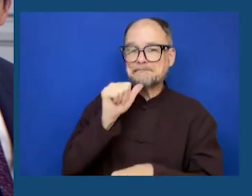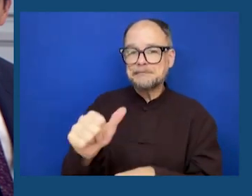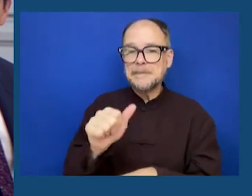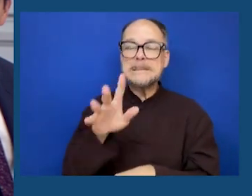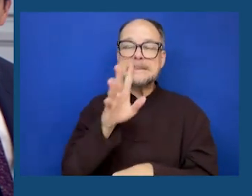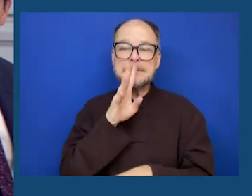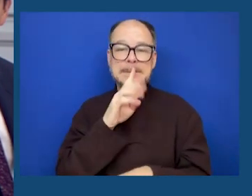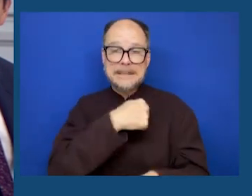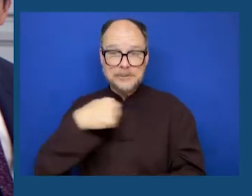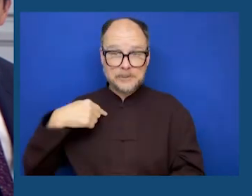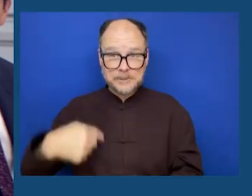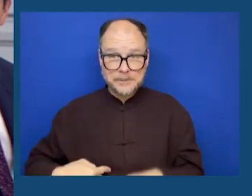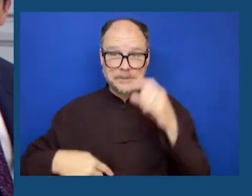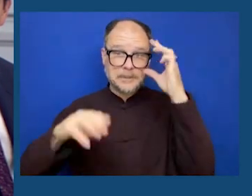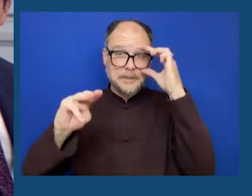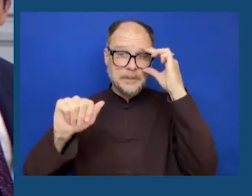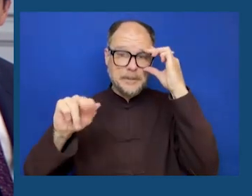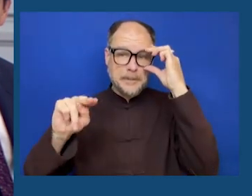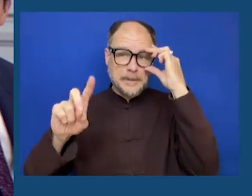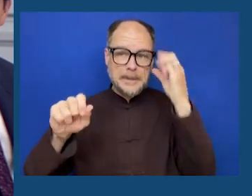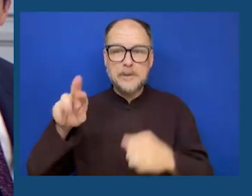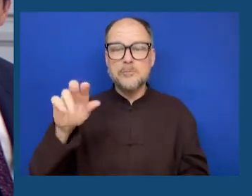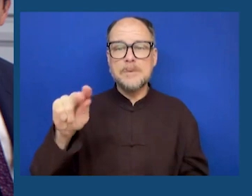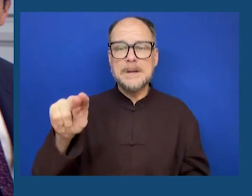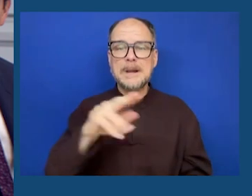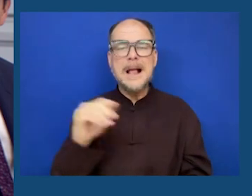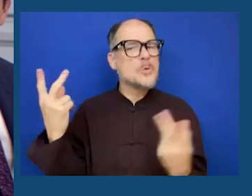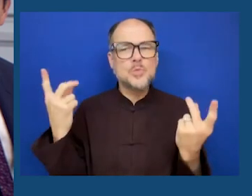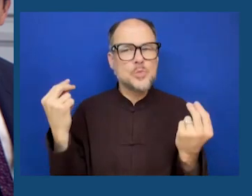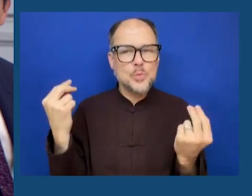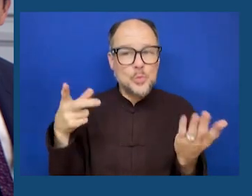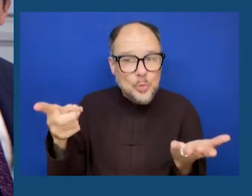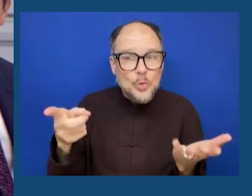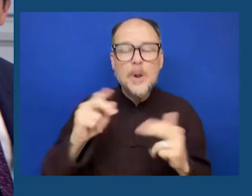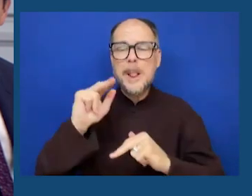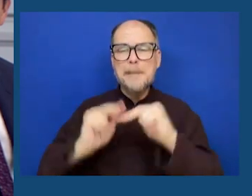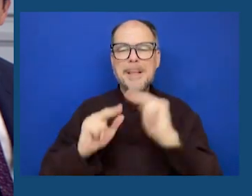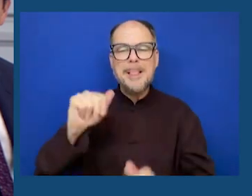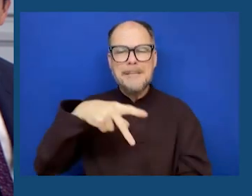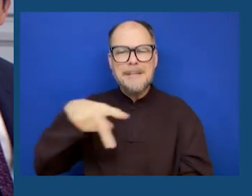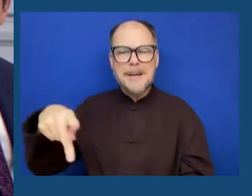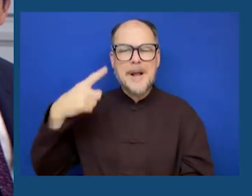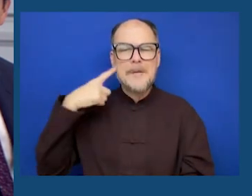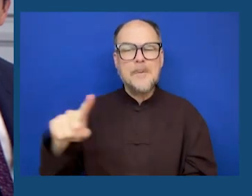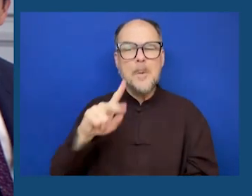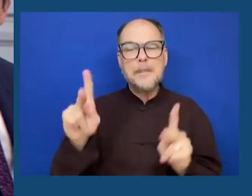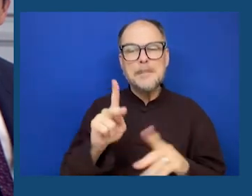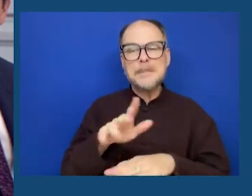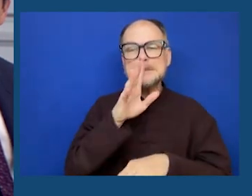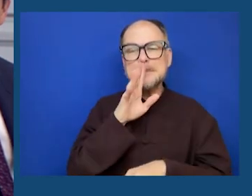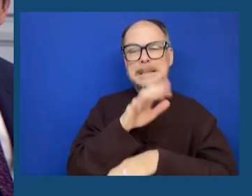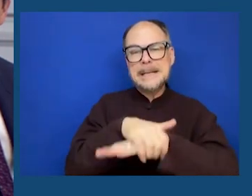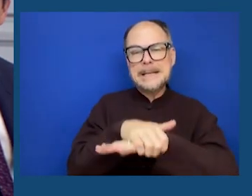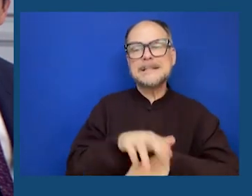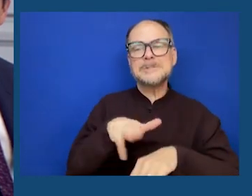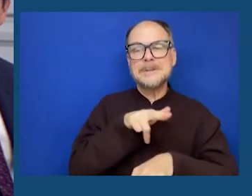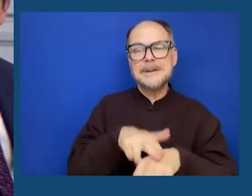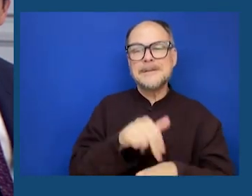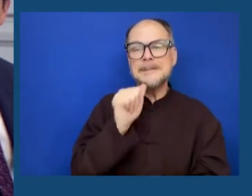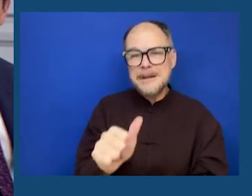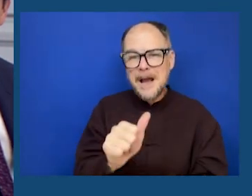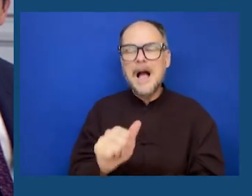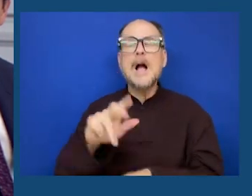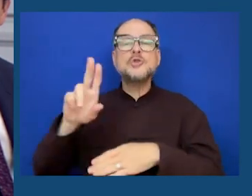English. And so what they do, they're building an app that allows non-native speakers to interact with ChatGPT and have